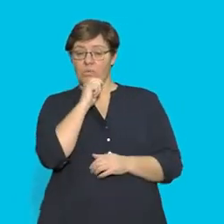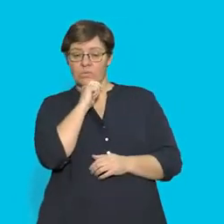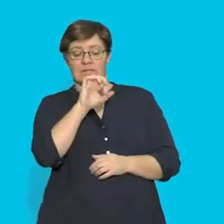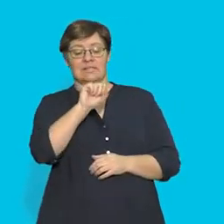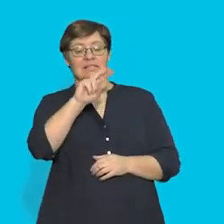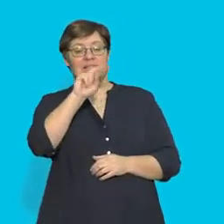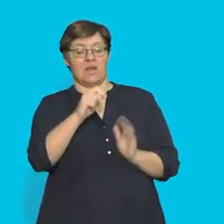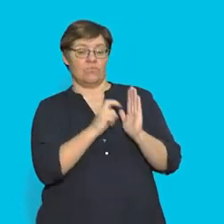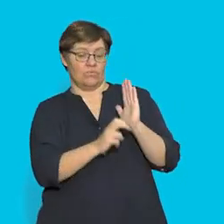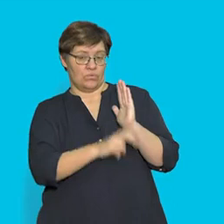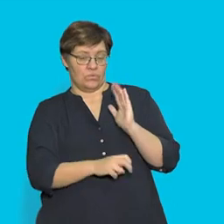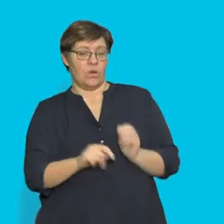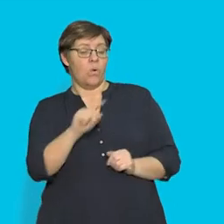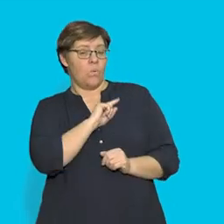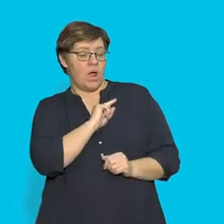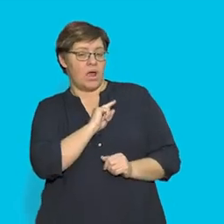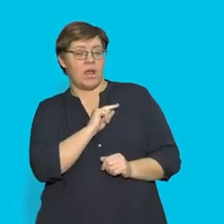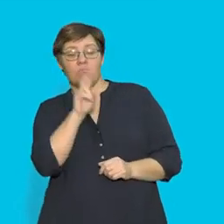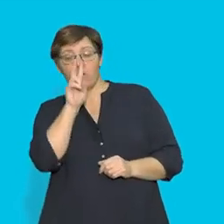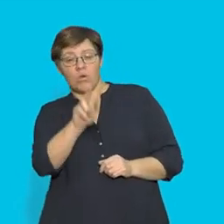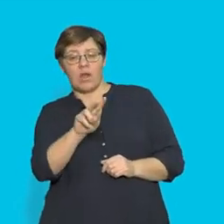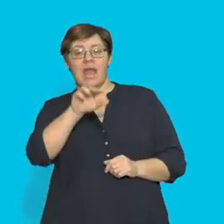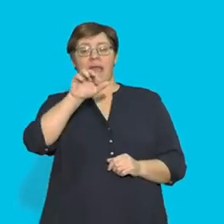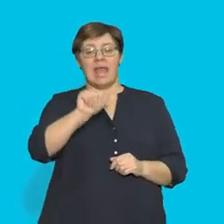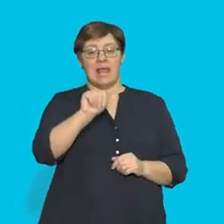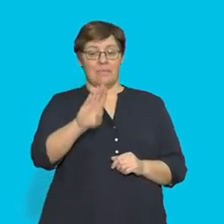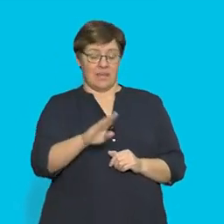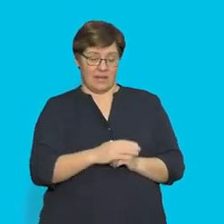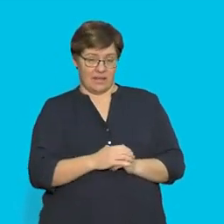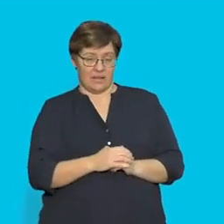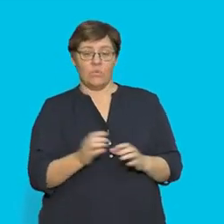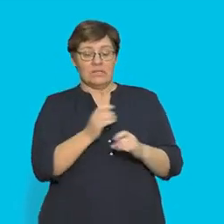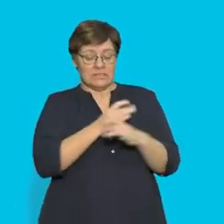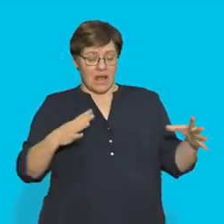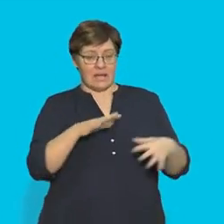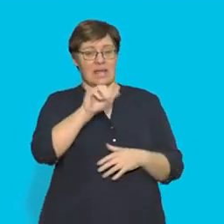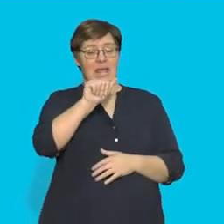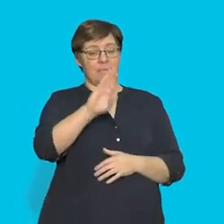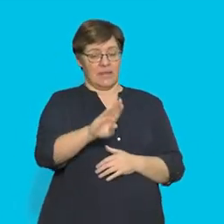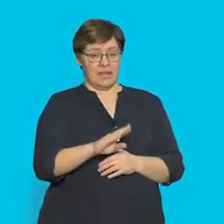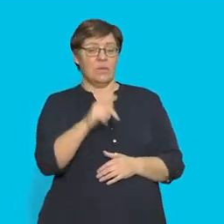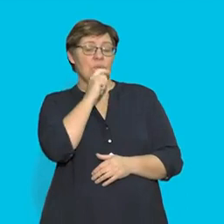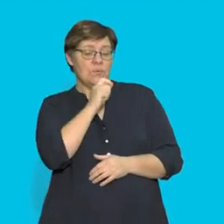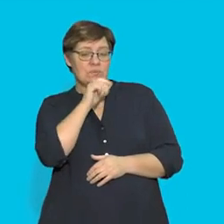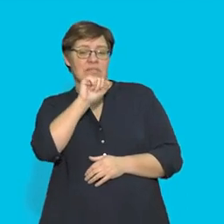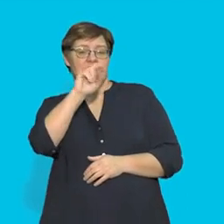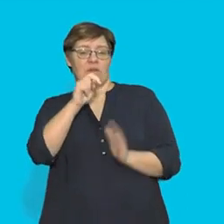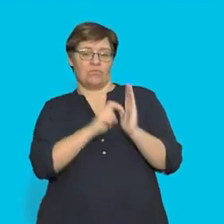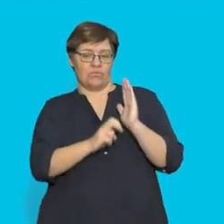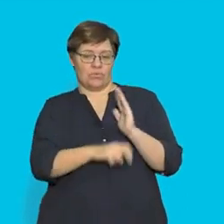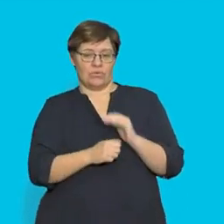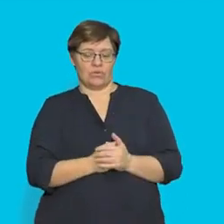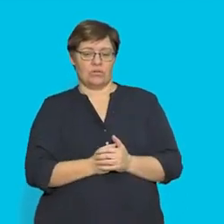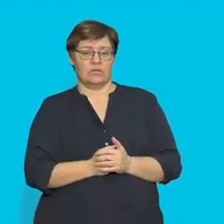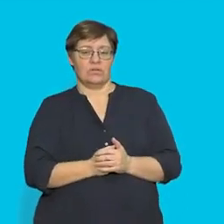Okay, so now we're going to use the sine rule. So again, remember, because we want to find, we're looking for AB. So we're going to start off with AB using the sine rule.